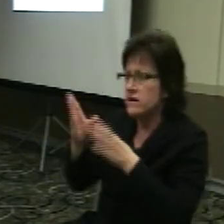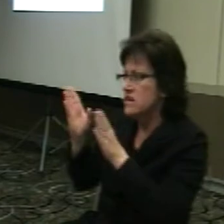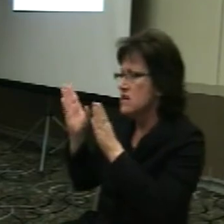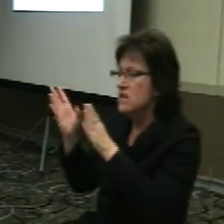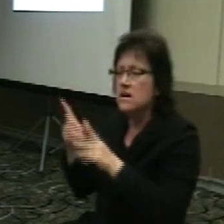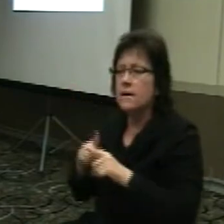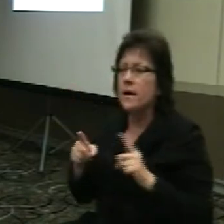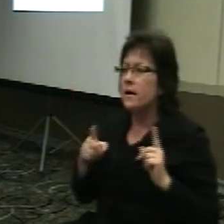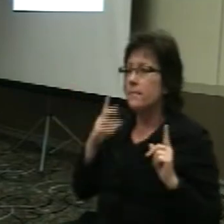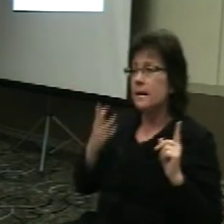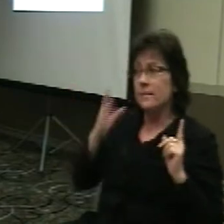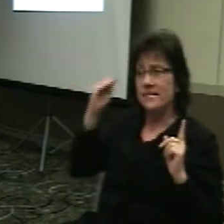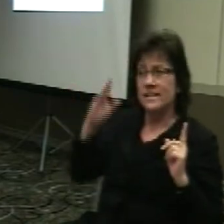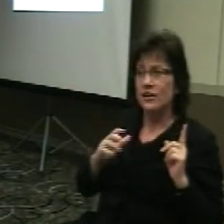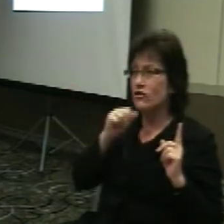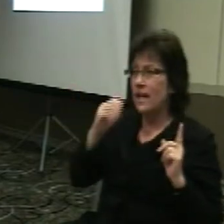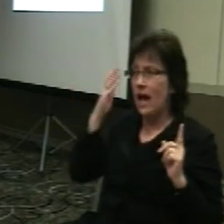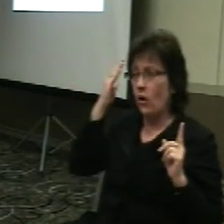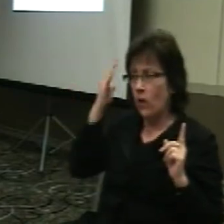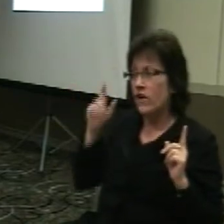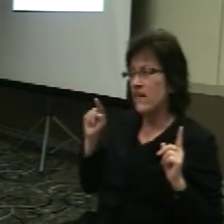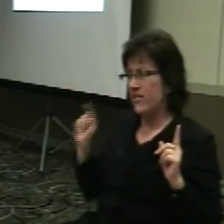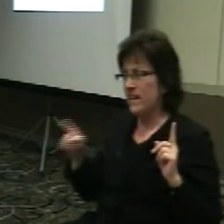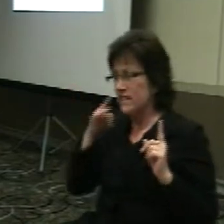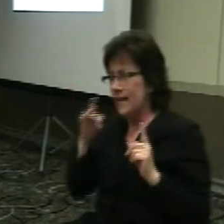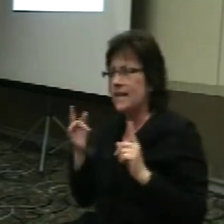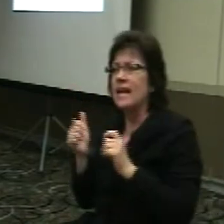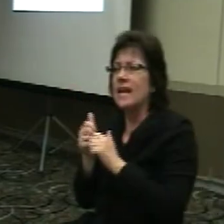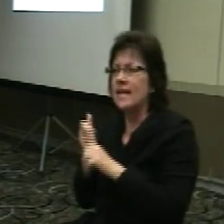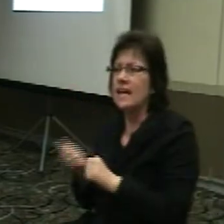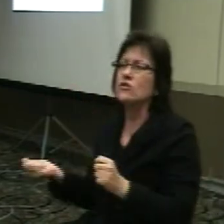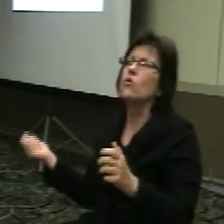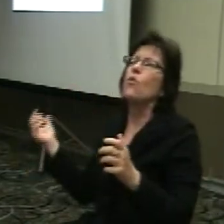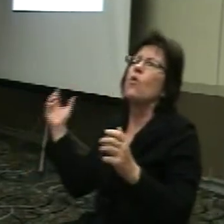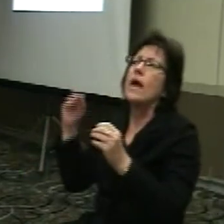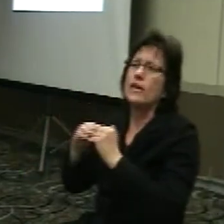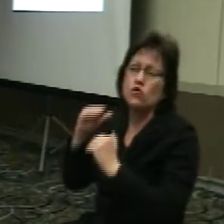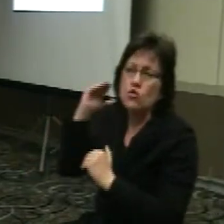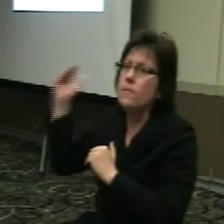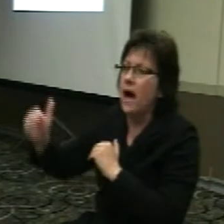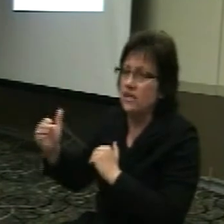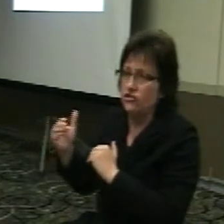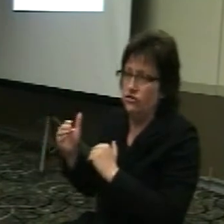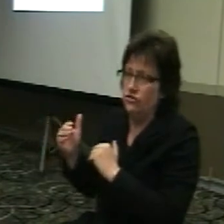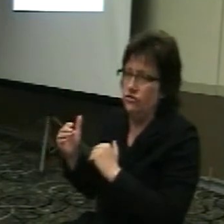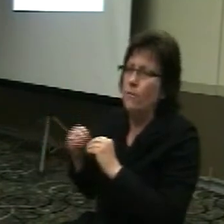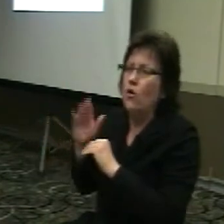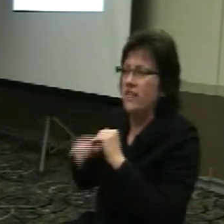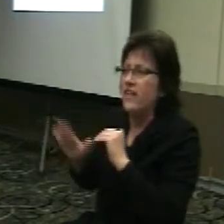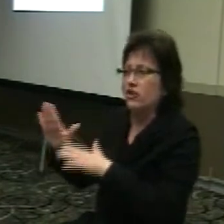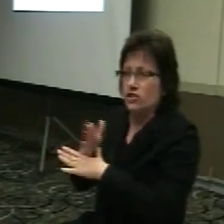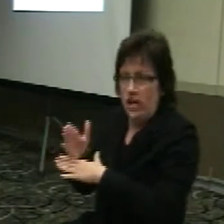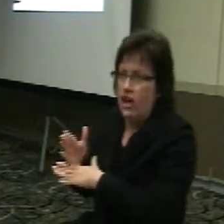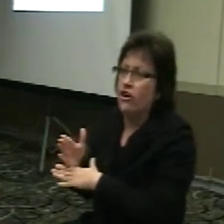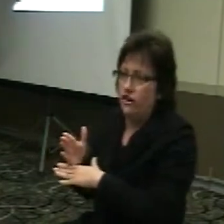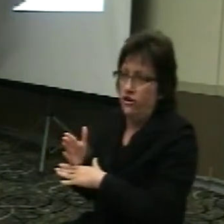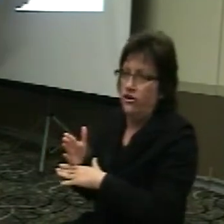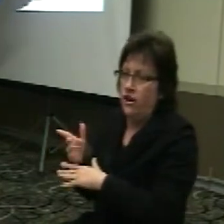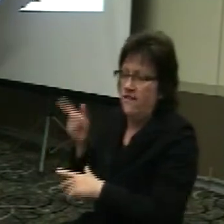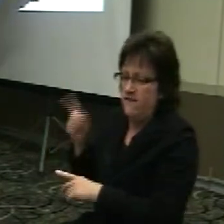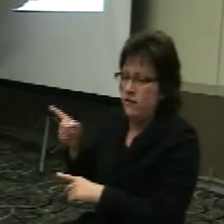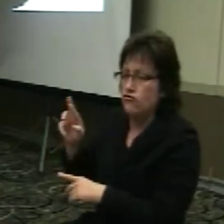this kid is getting way more than their share of reprimand. If I just look at this, let's just talk about